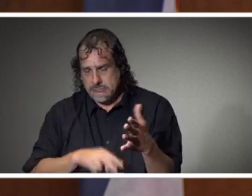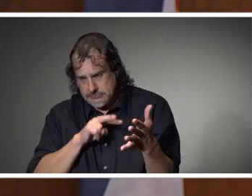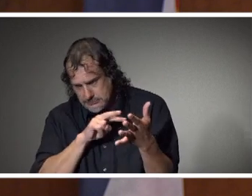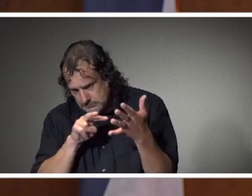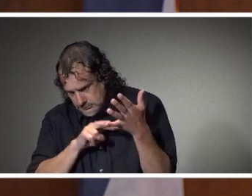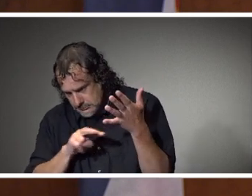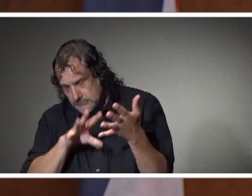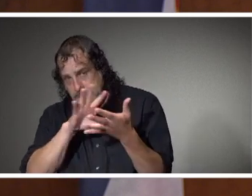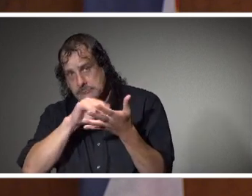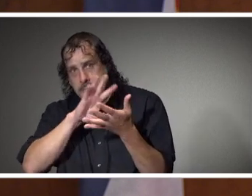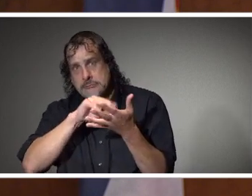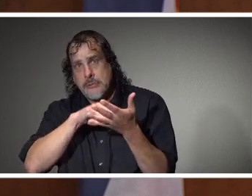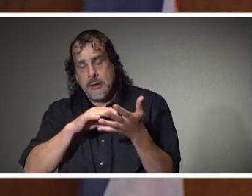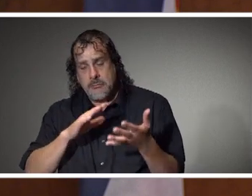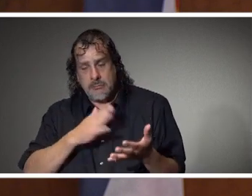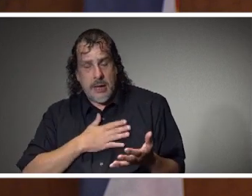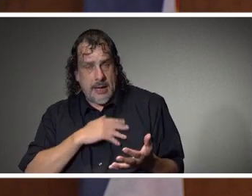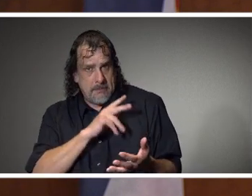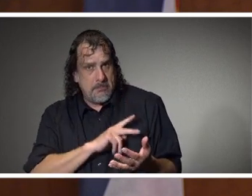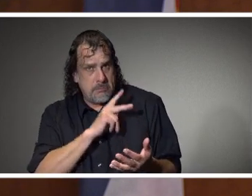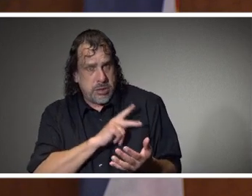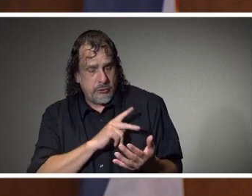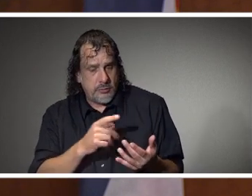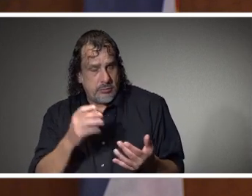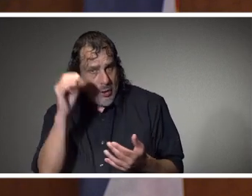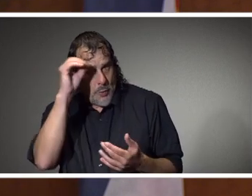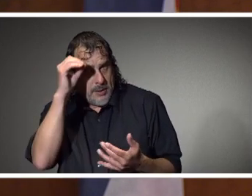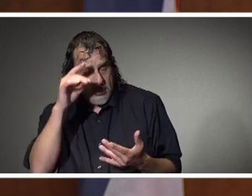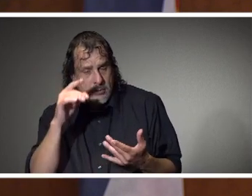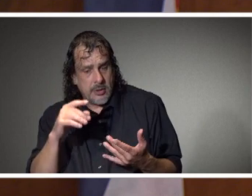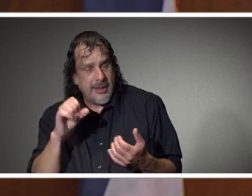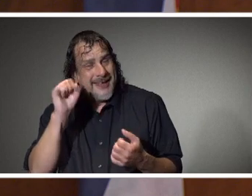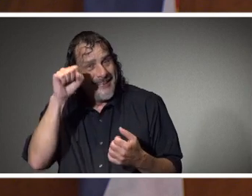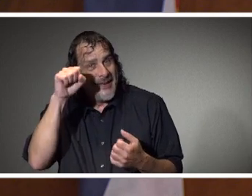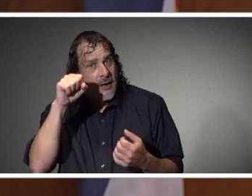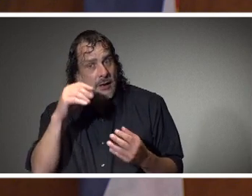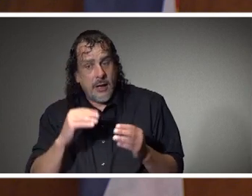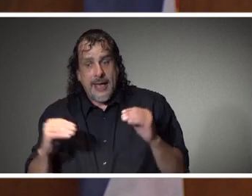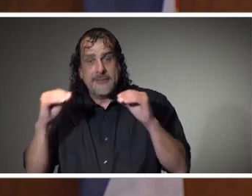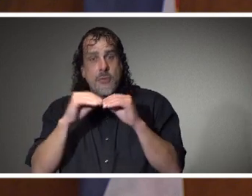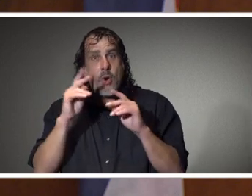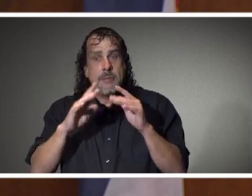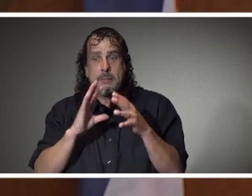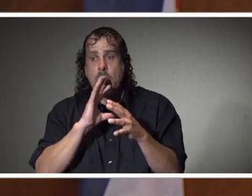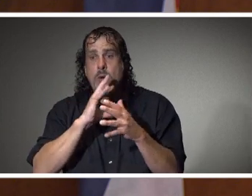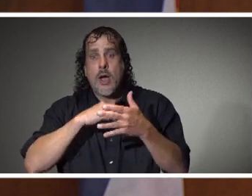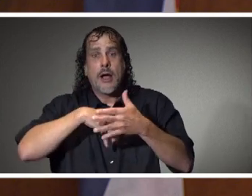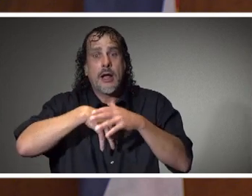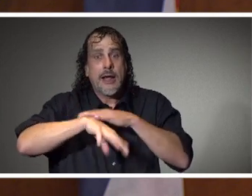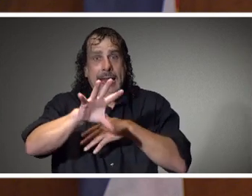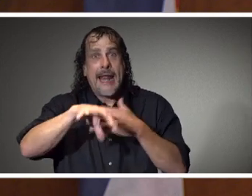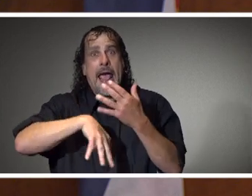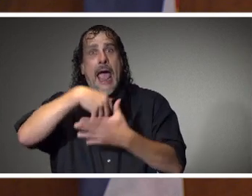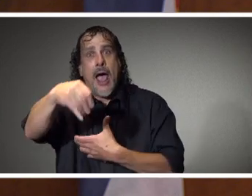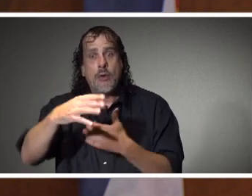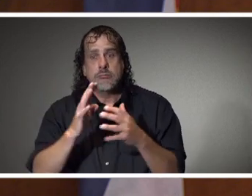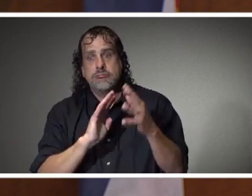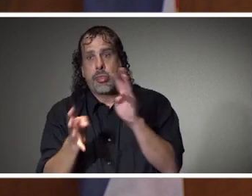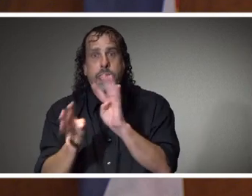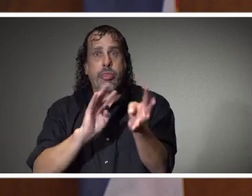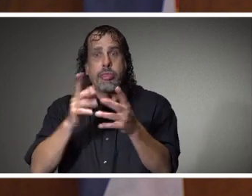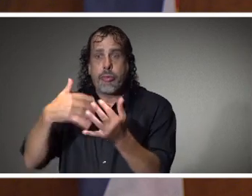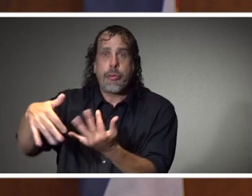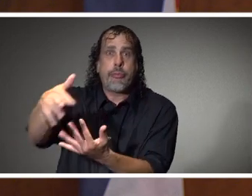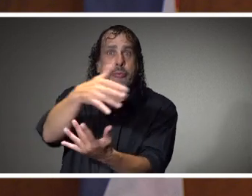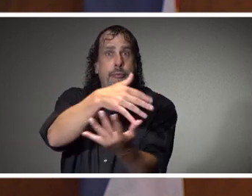my personal view is that yes, as more and more people get out and about and do things